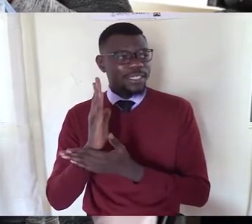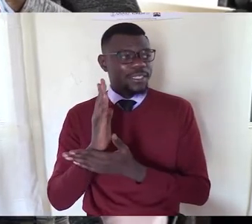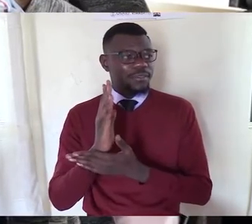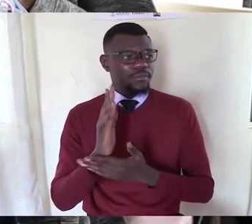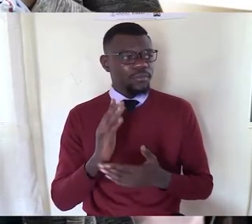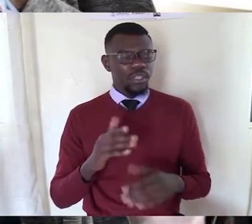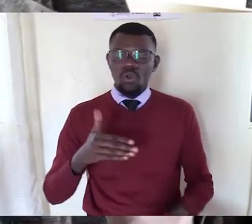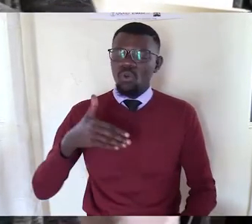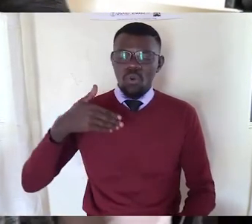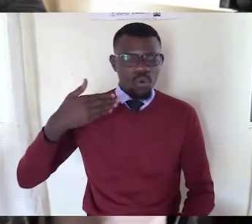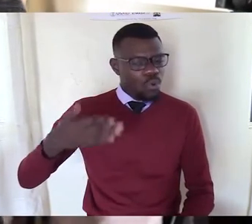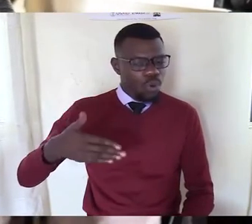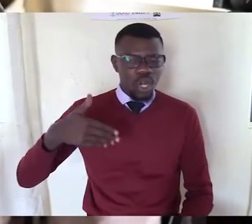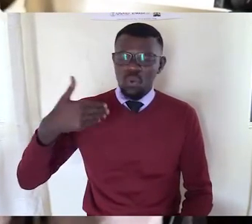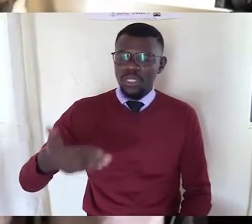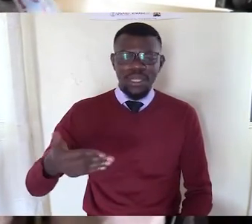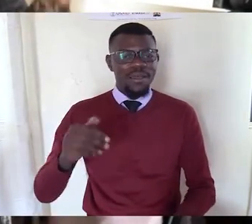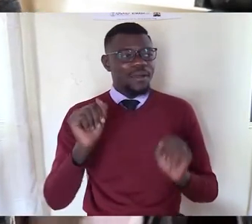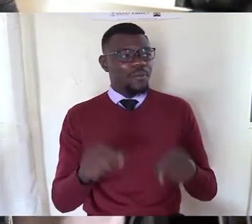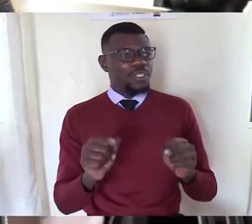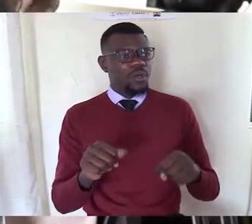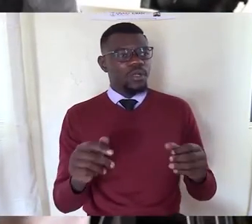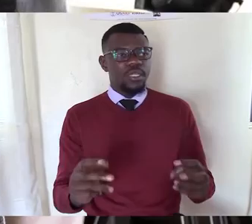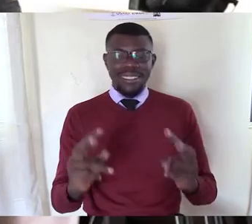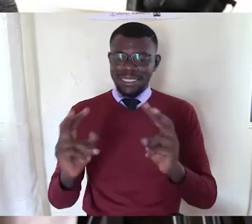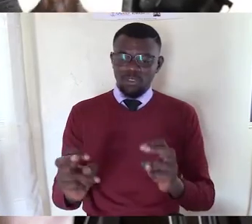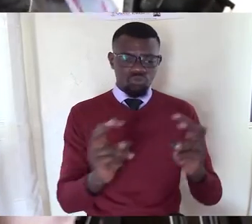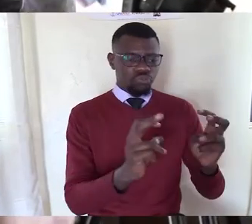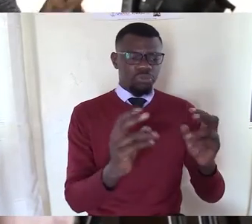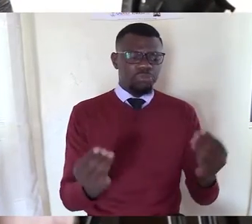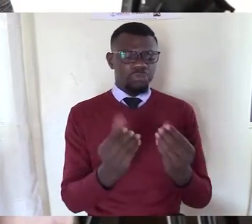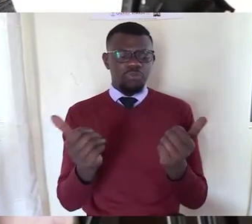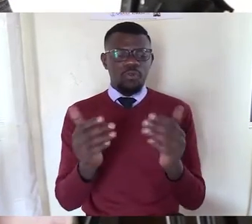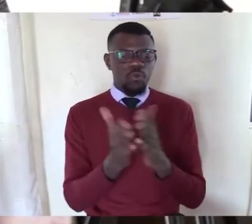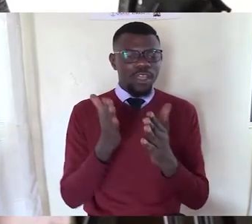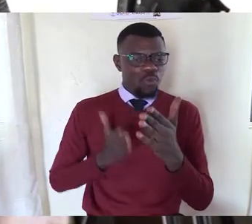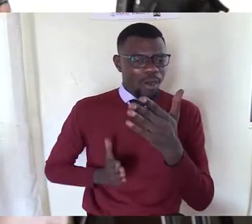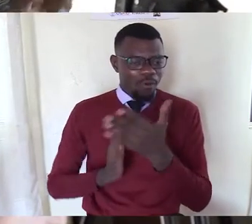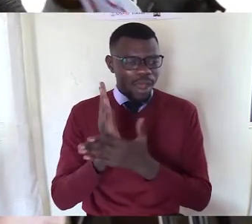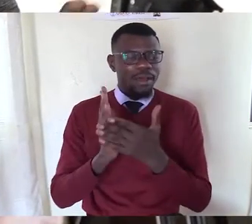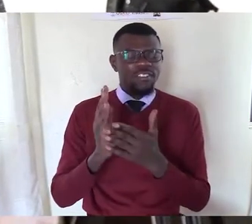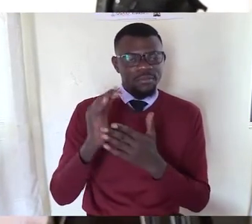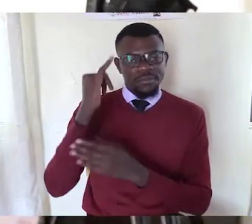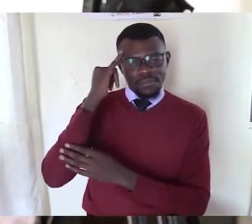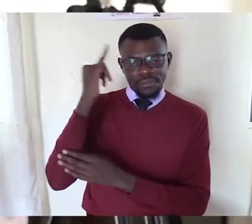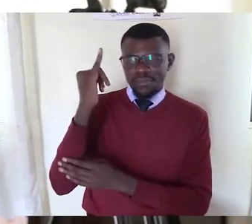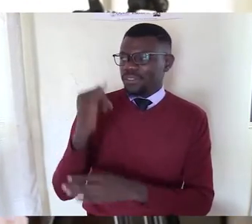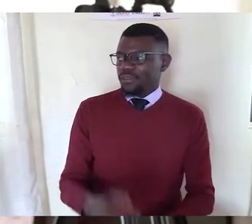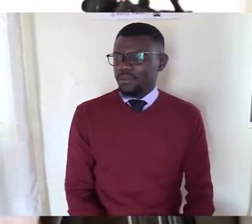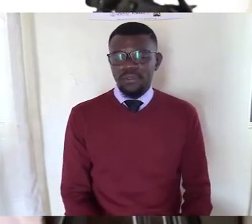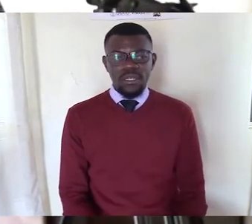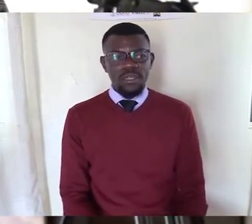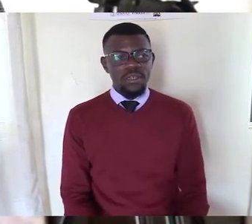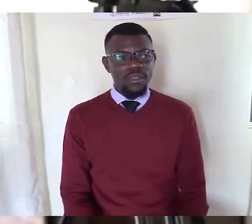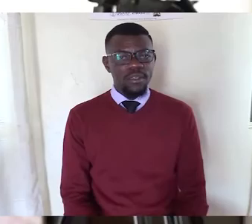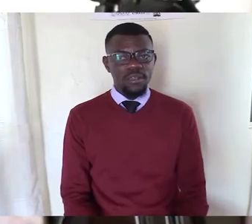will always be able to approach issues from a human rights-centered perspective.